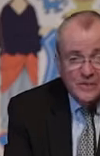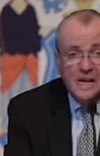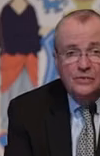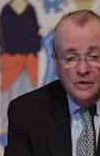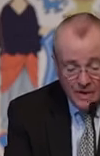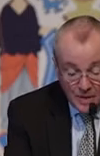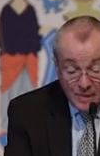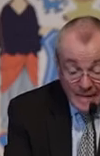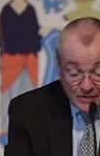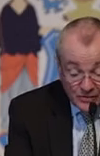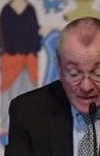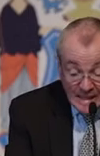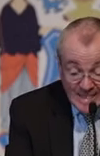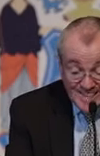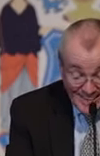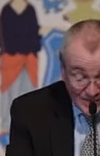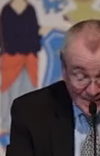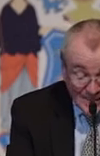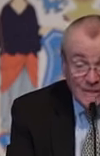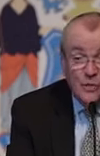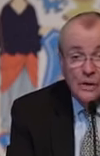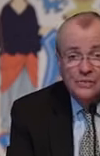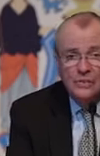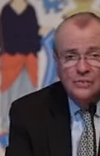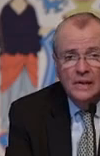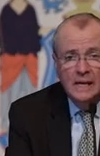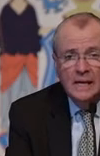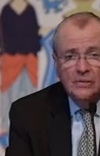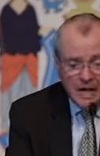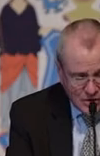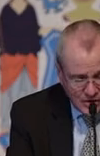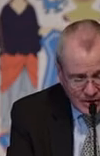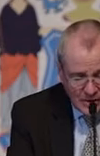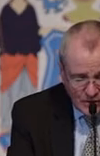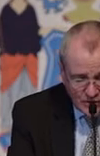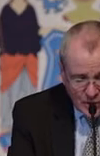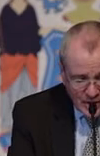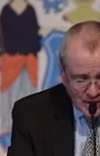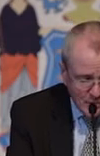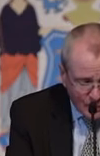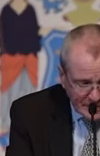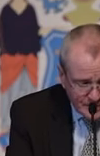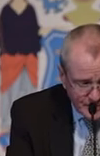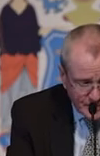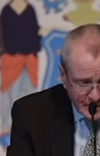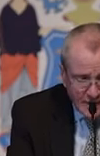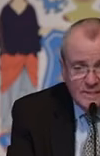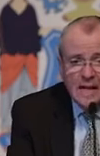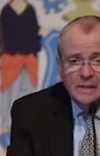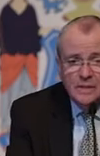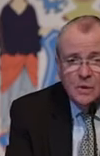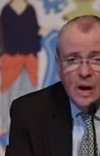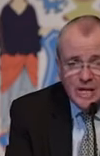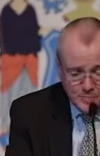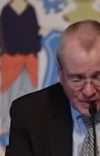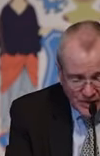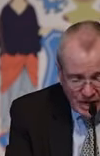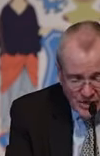next phase, but not seeing any significant increases is a good starting point. Daily